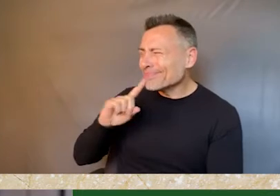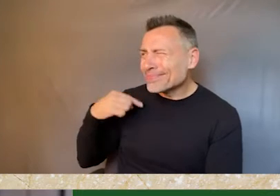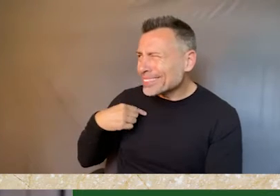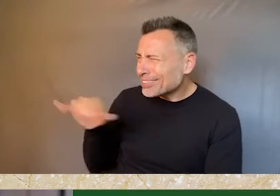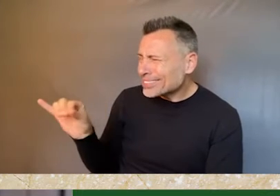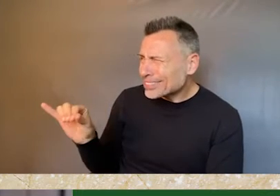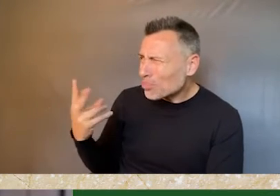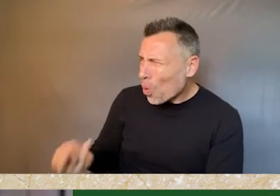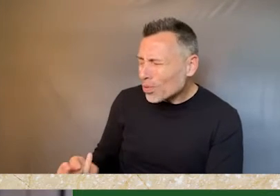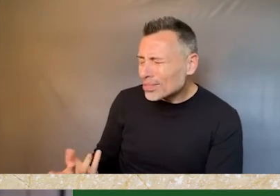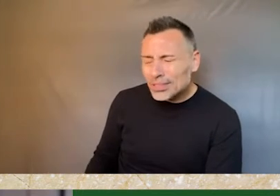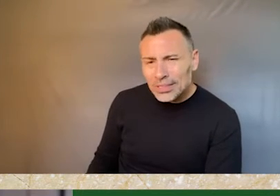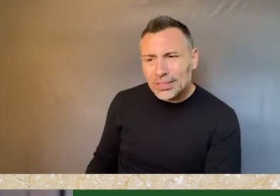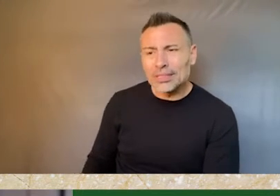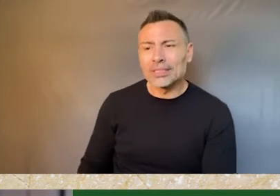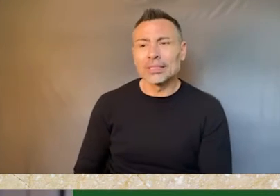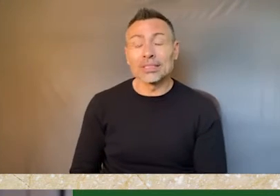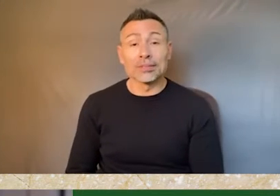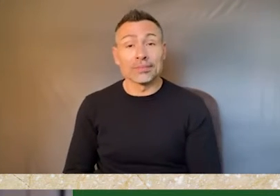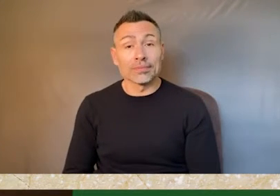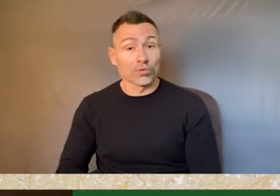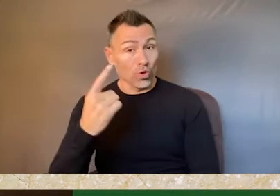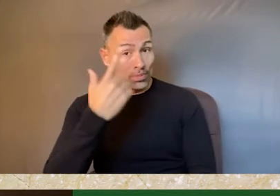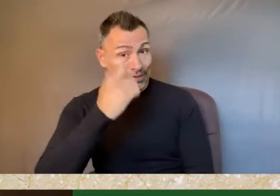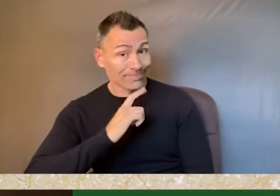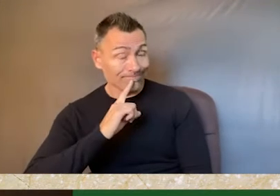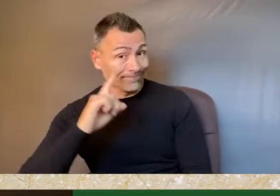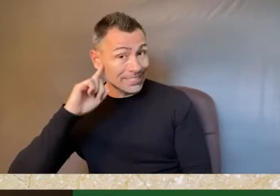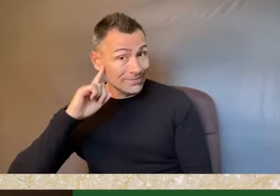going to come. Just because I'm deaf